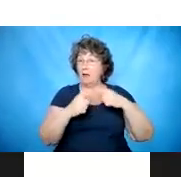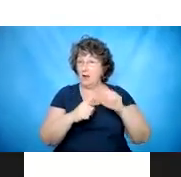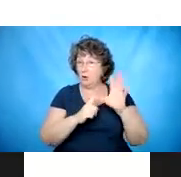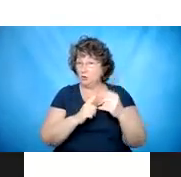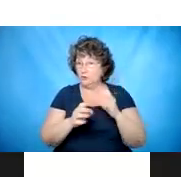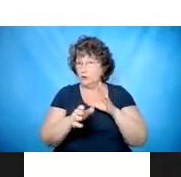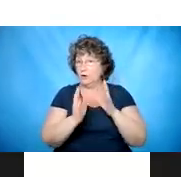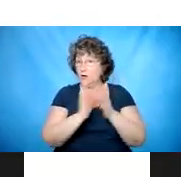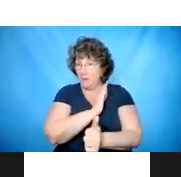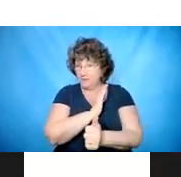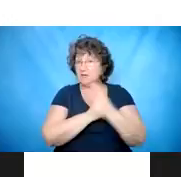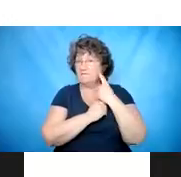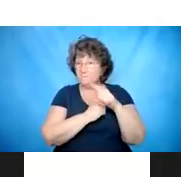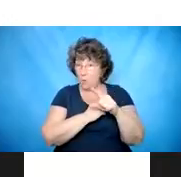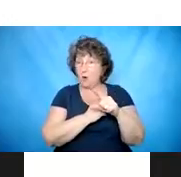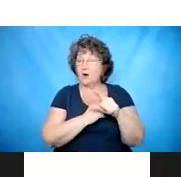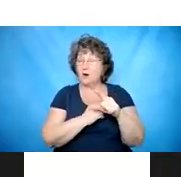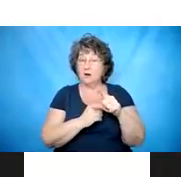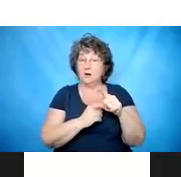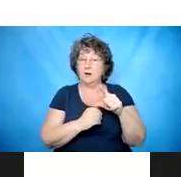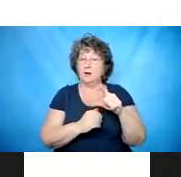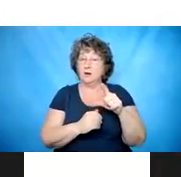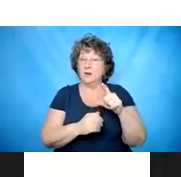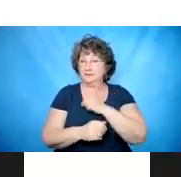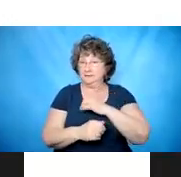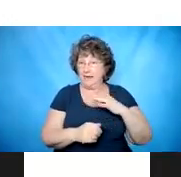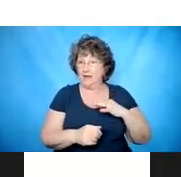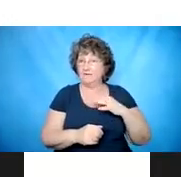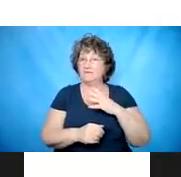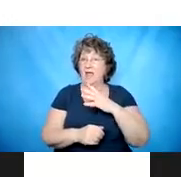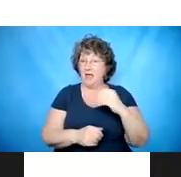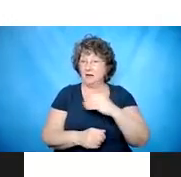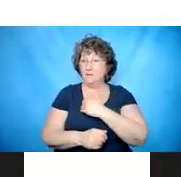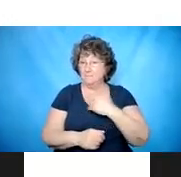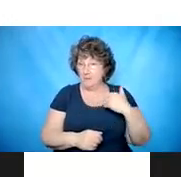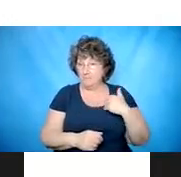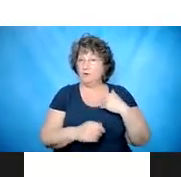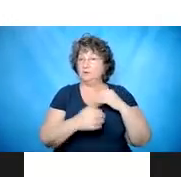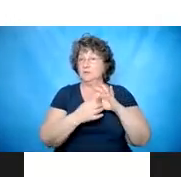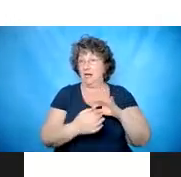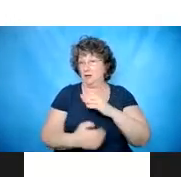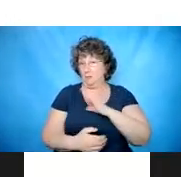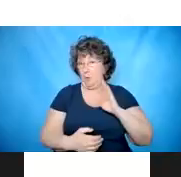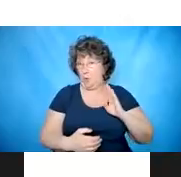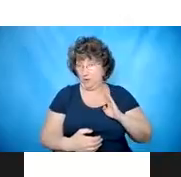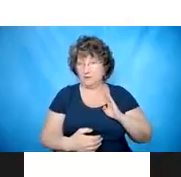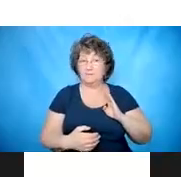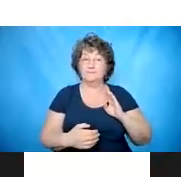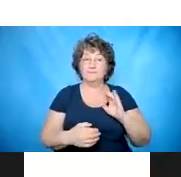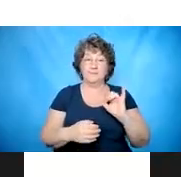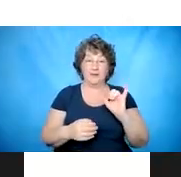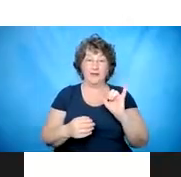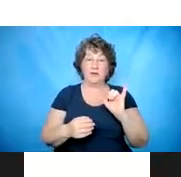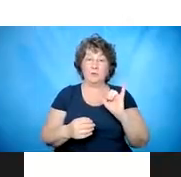year we also conduct a purchase of service data presentation for the public. And during